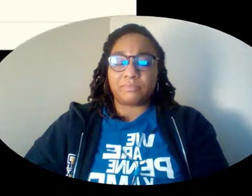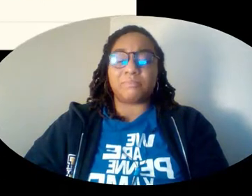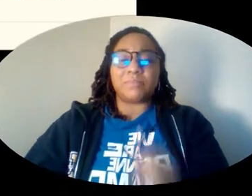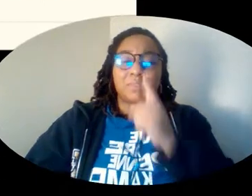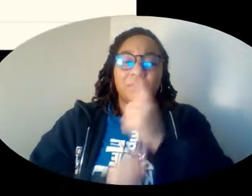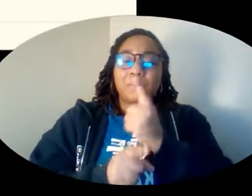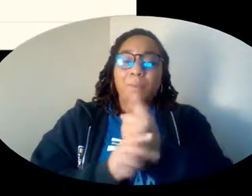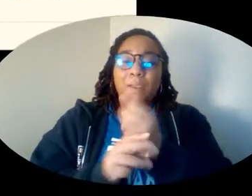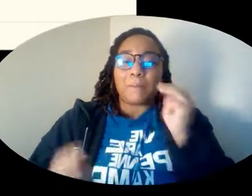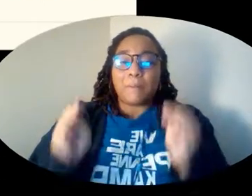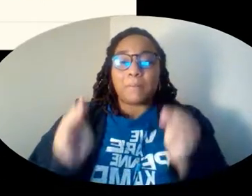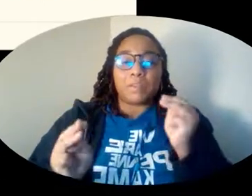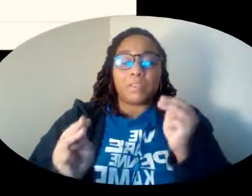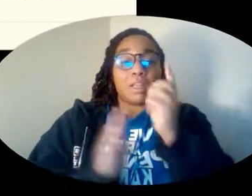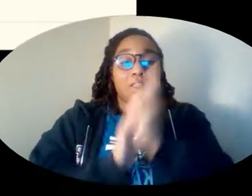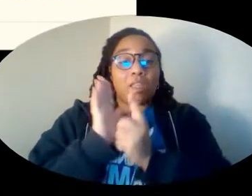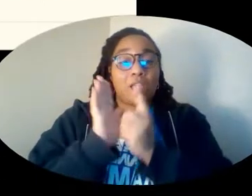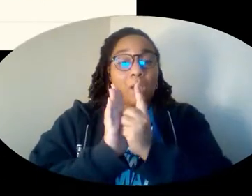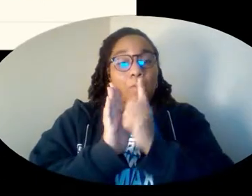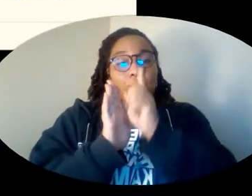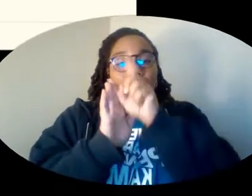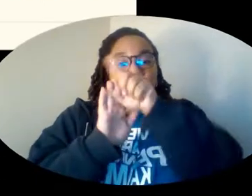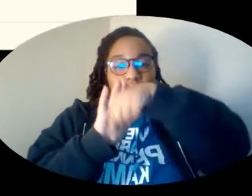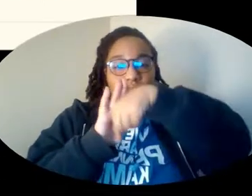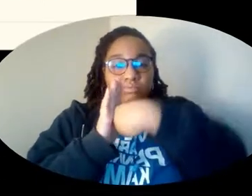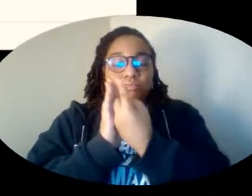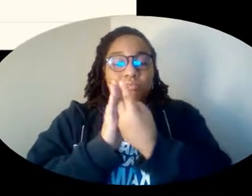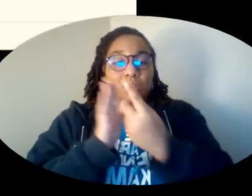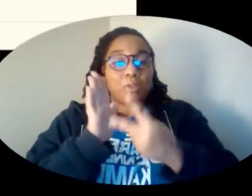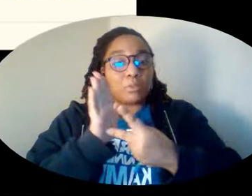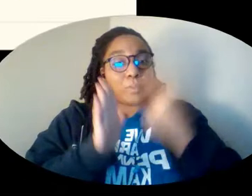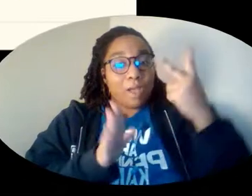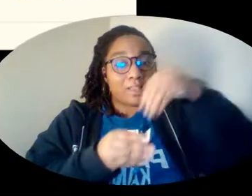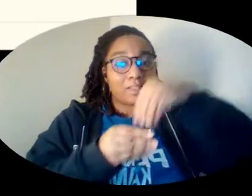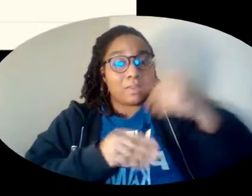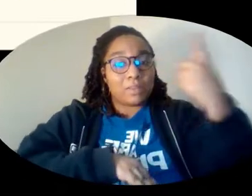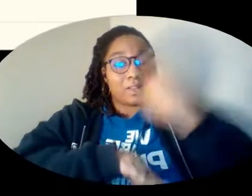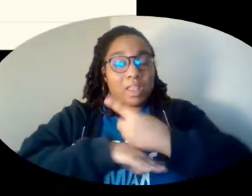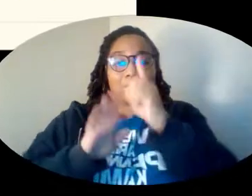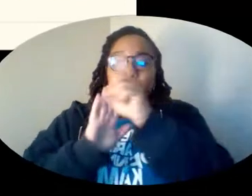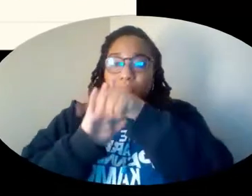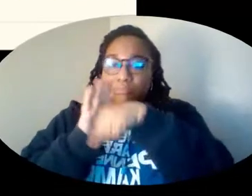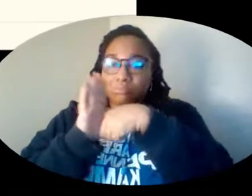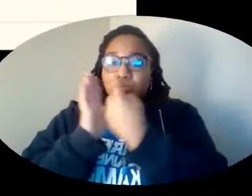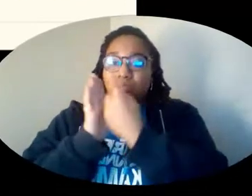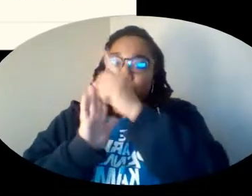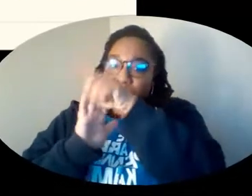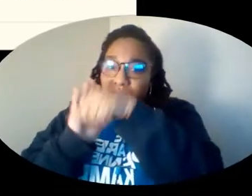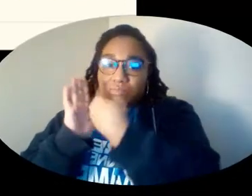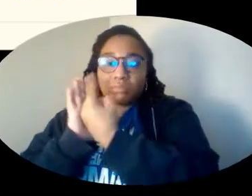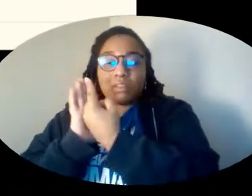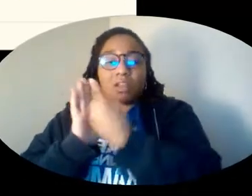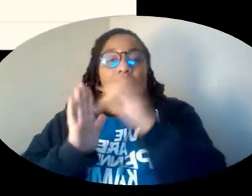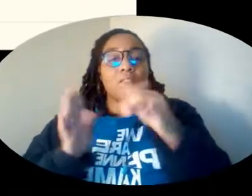Right, Moby. The hour hand goes around the clock twice in one day. That's why we have an